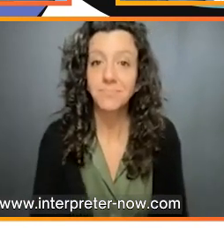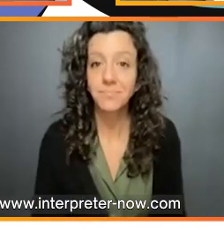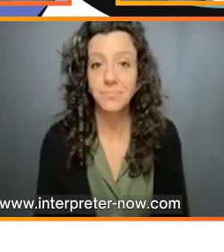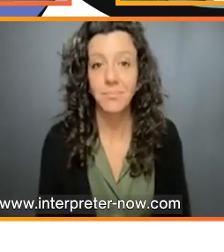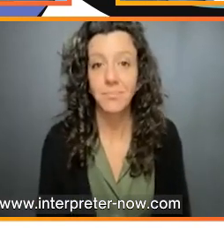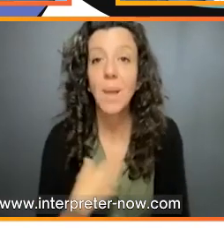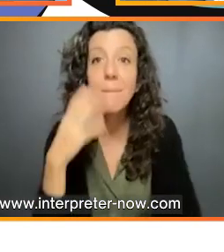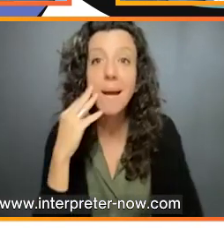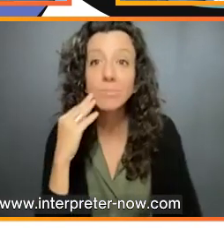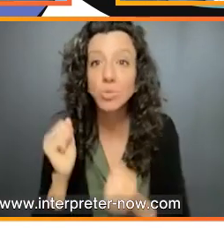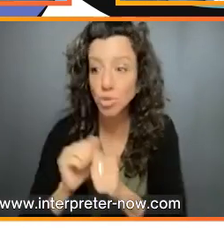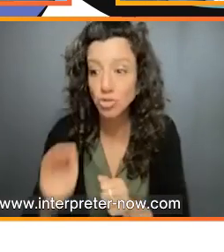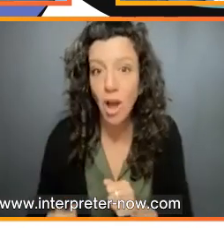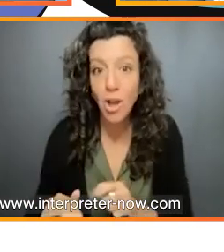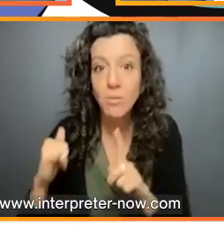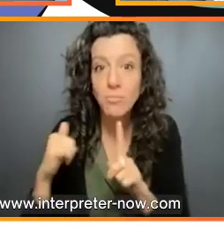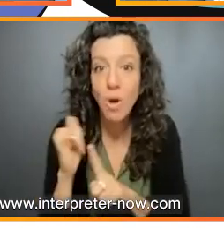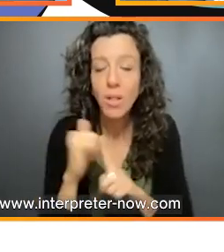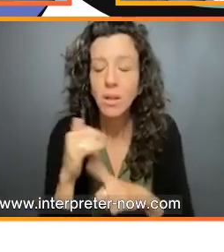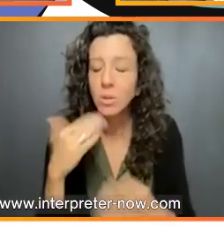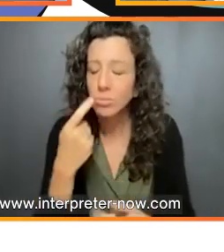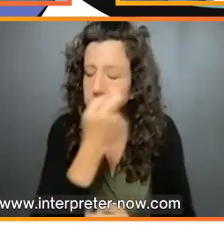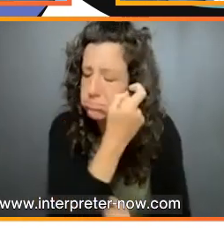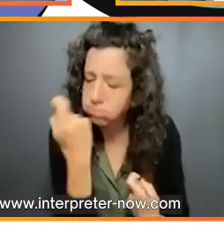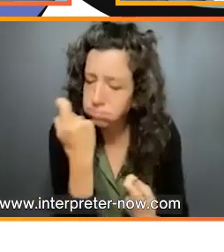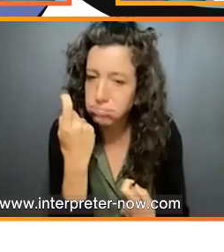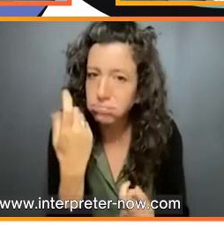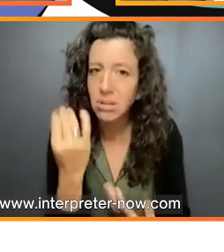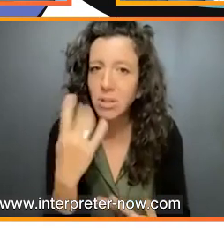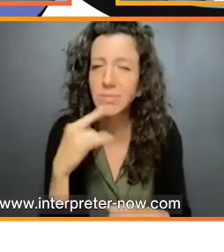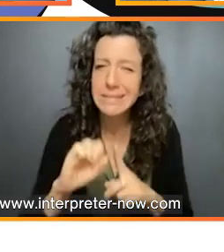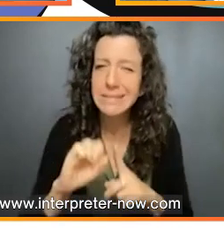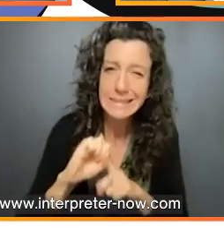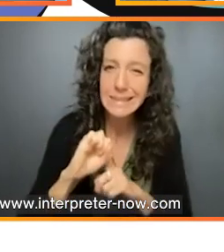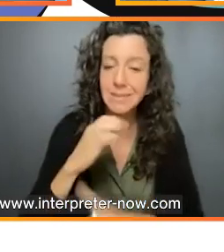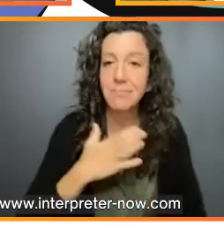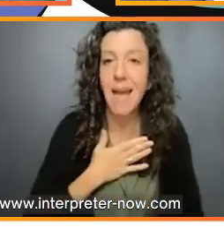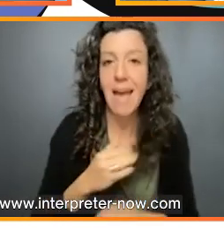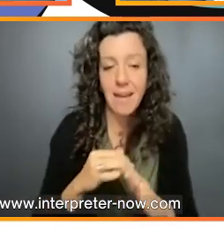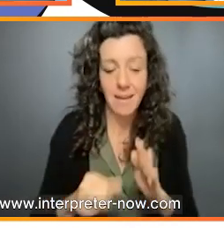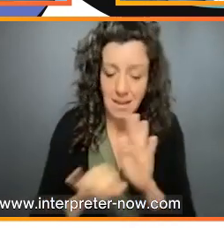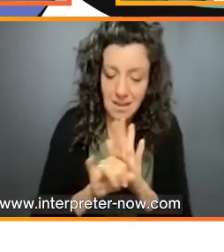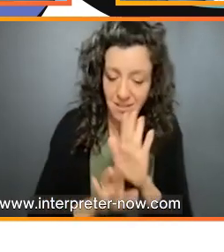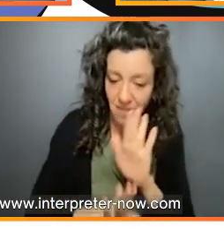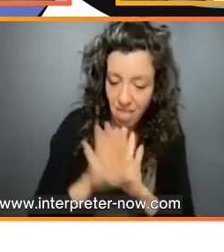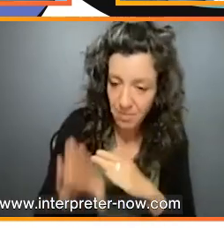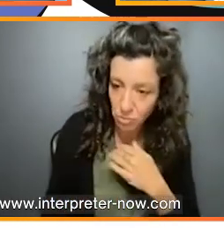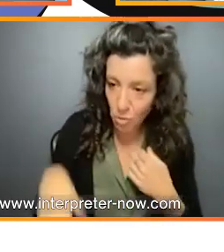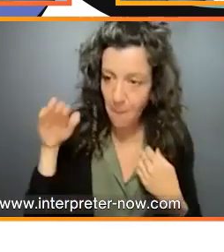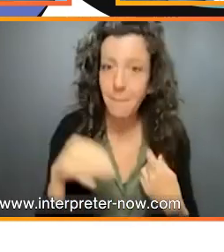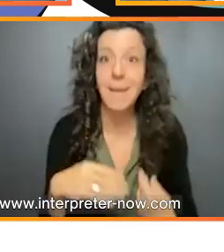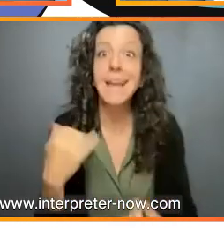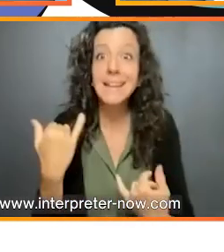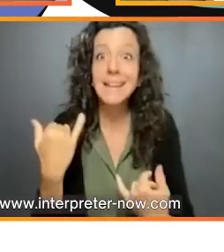studying trauma that I was born with the effects of the trauma that